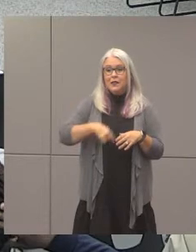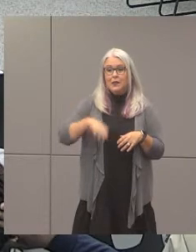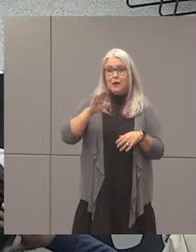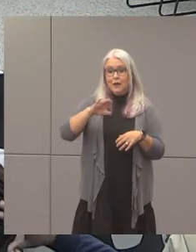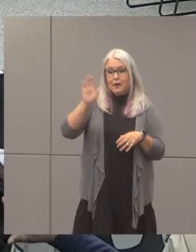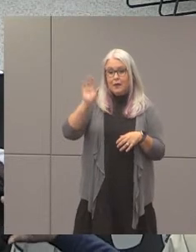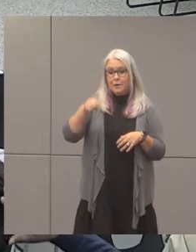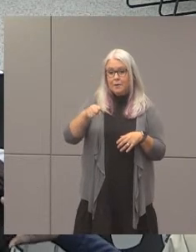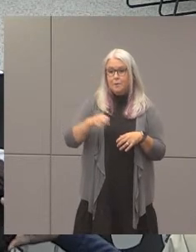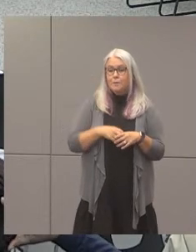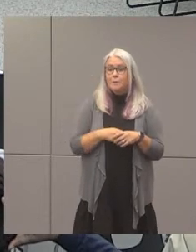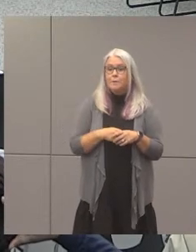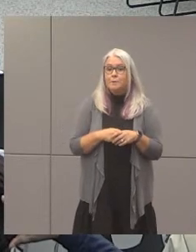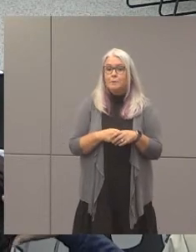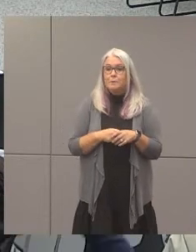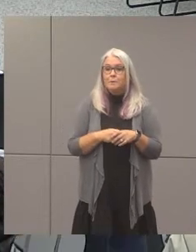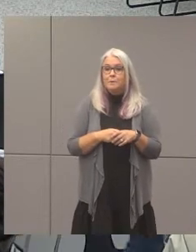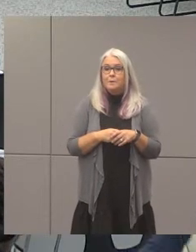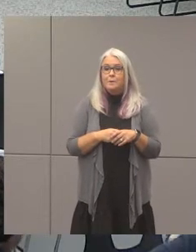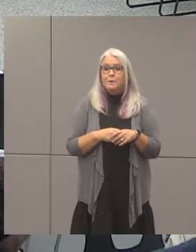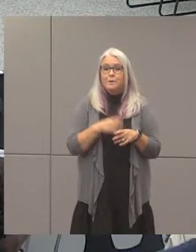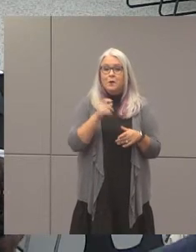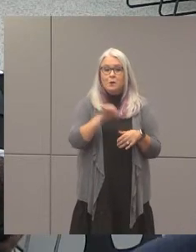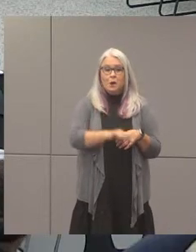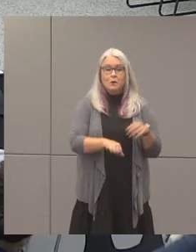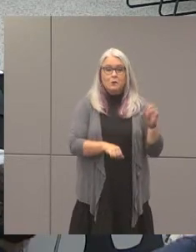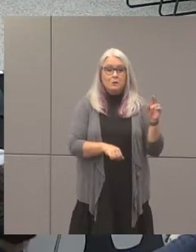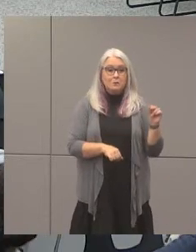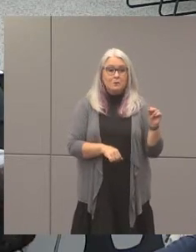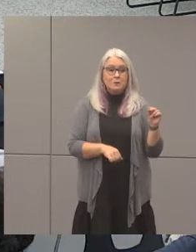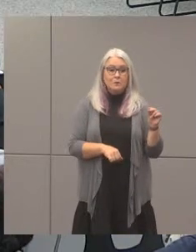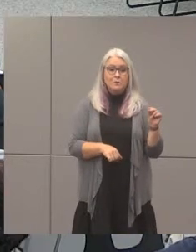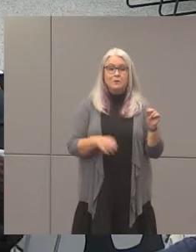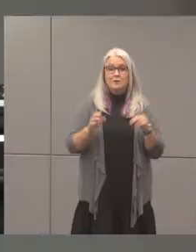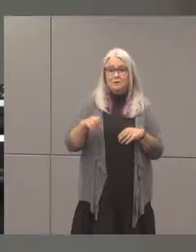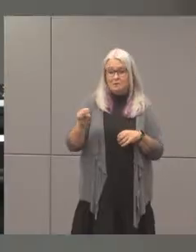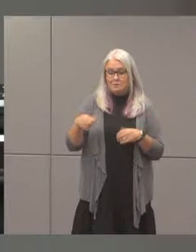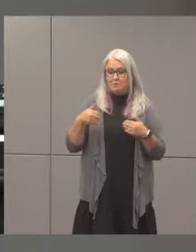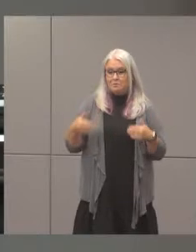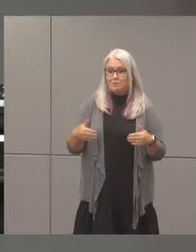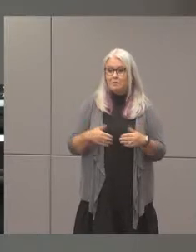aye. Aye. All those opposed, nay. The ayes have it.